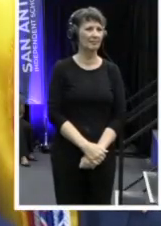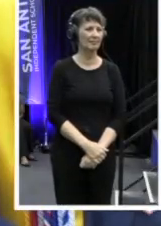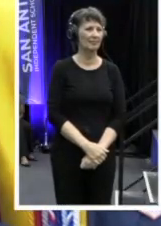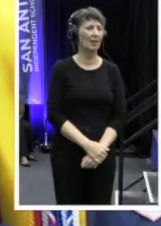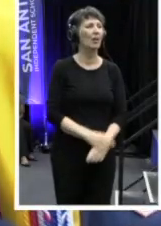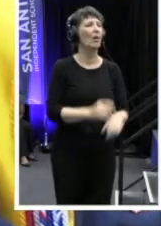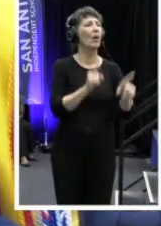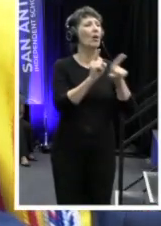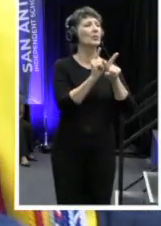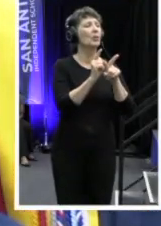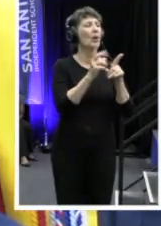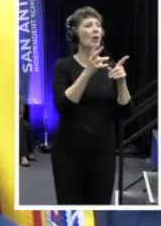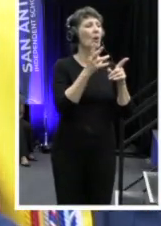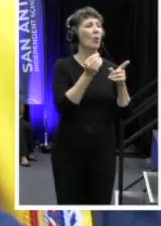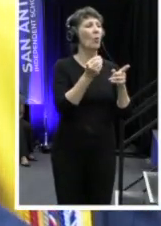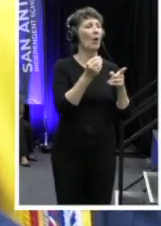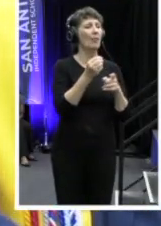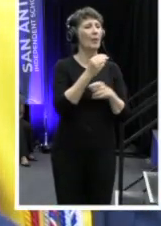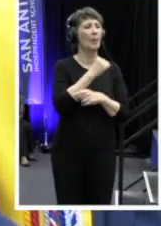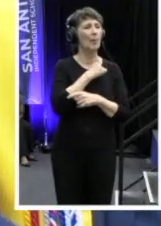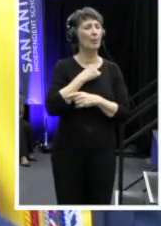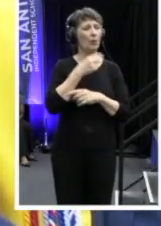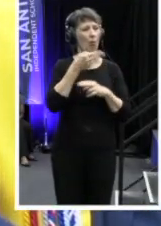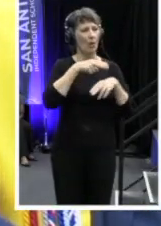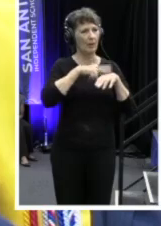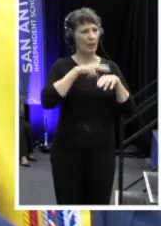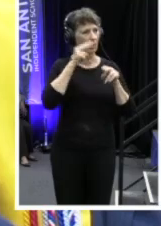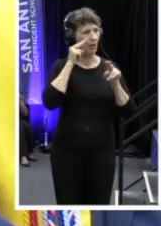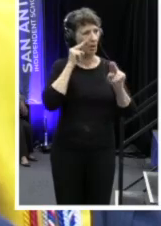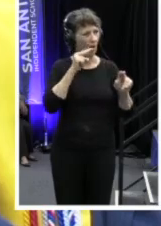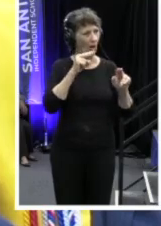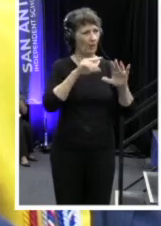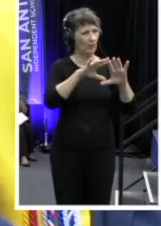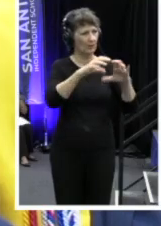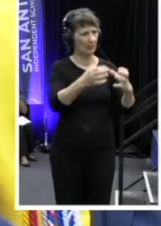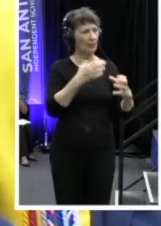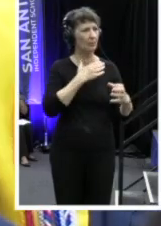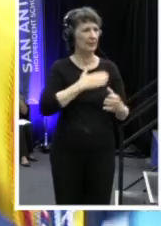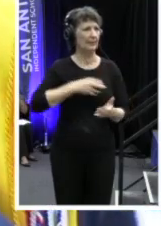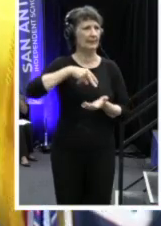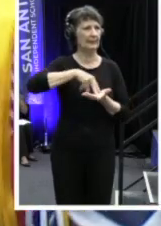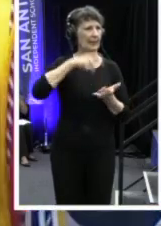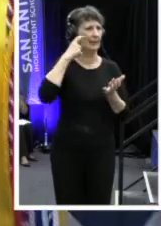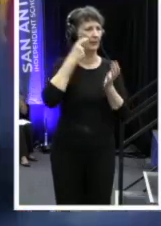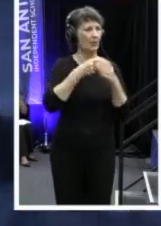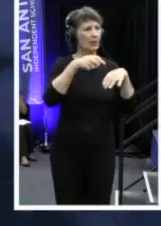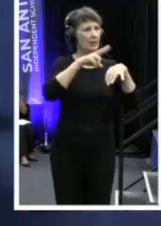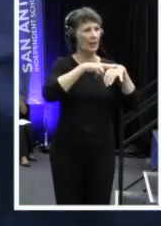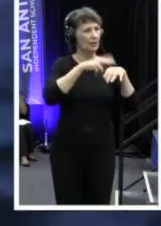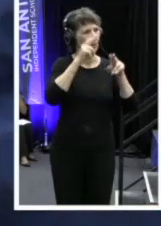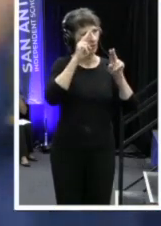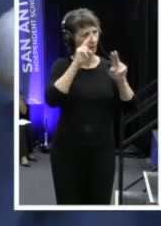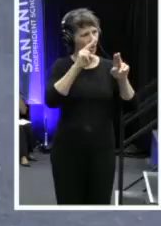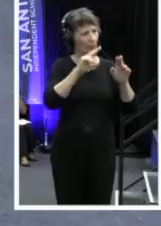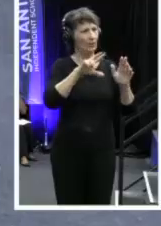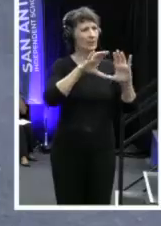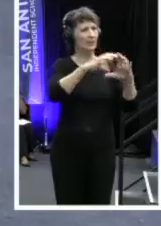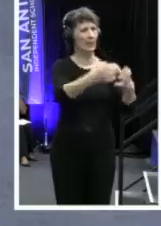We would also like the members of the National Honor Society please stand and be recognized. National Honor Society.